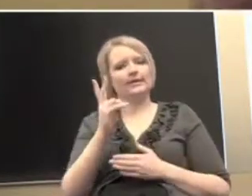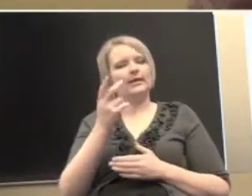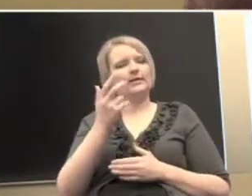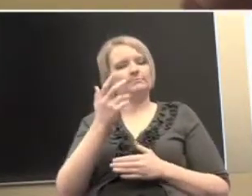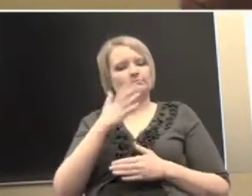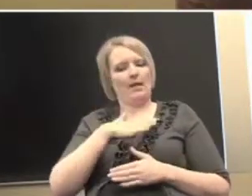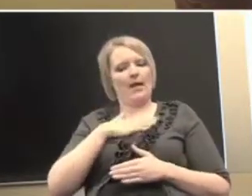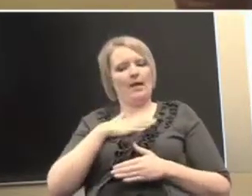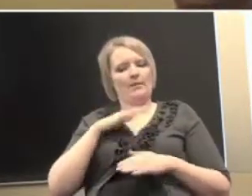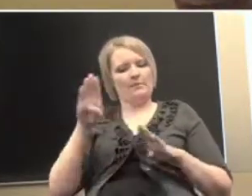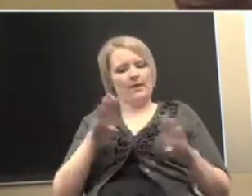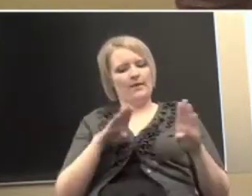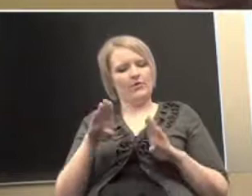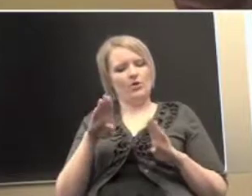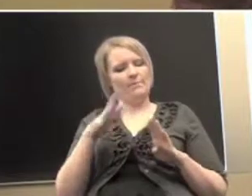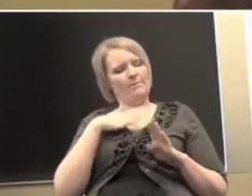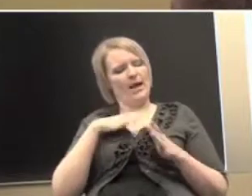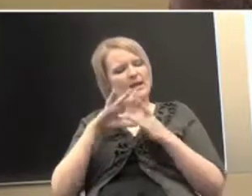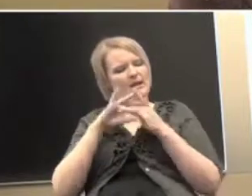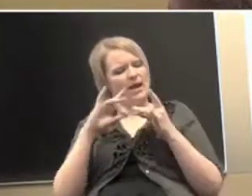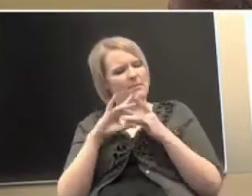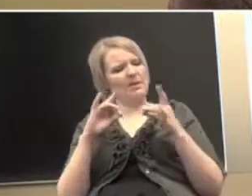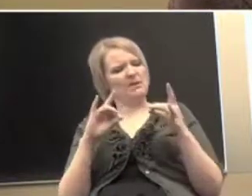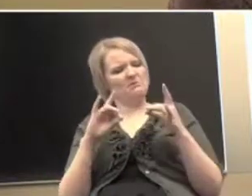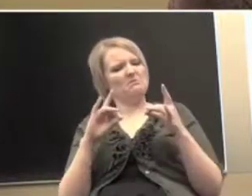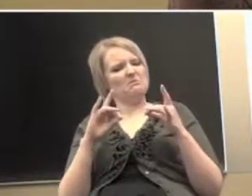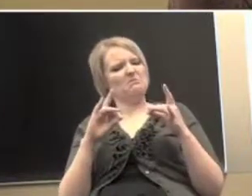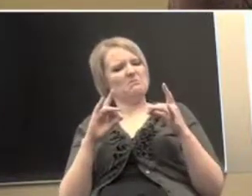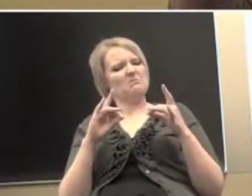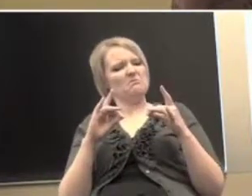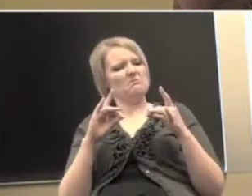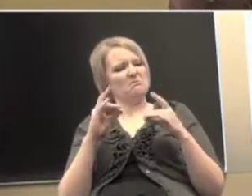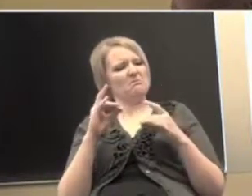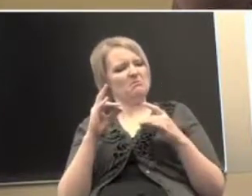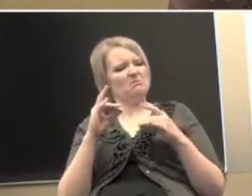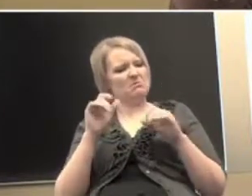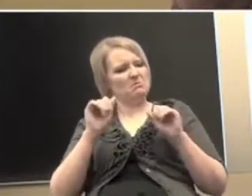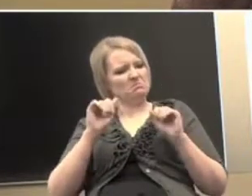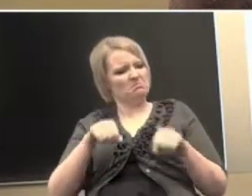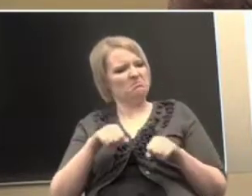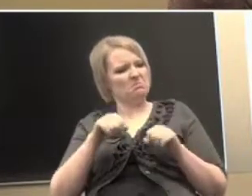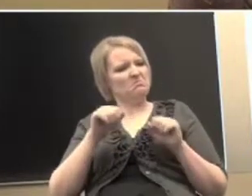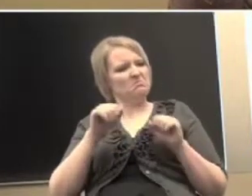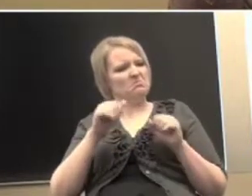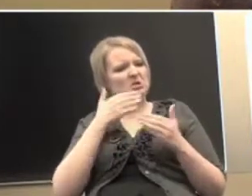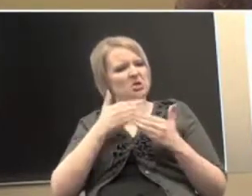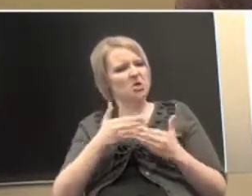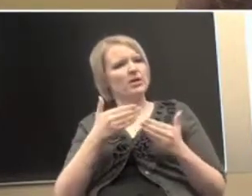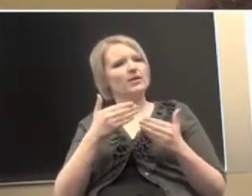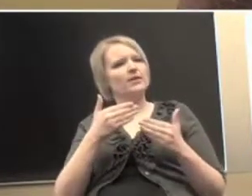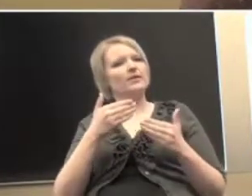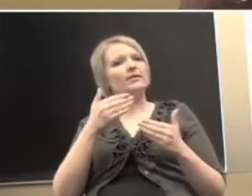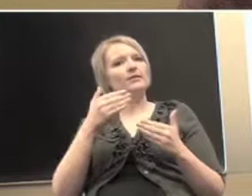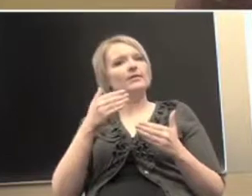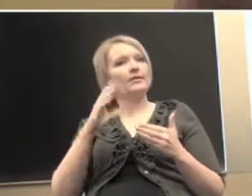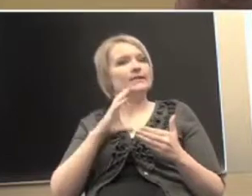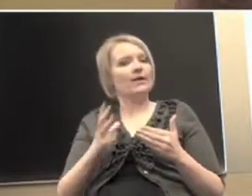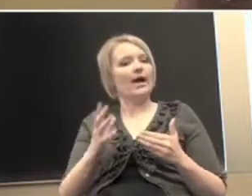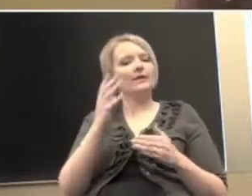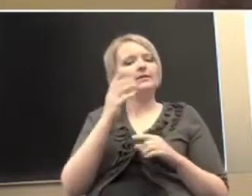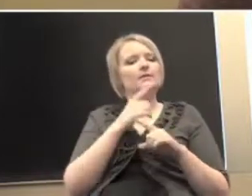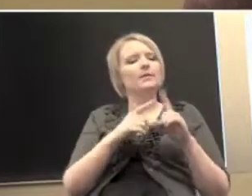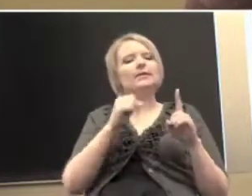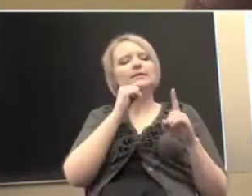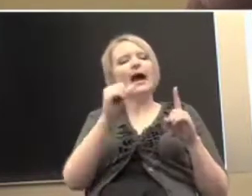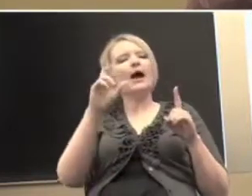behavior as was my comment reasonable? If the comment was reasonable, they think they're fine. The issue becomes not is it